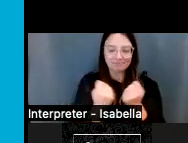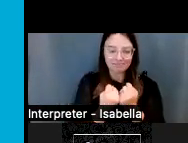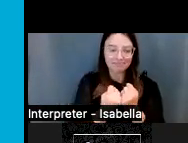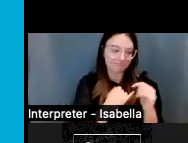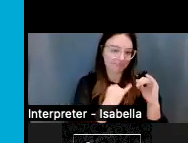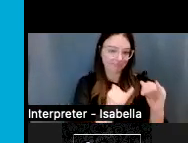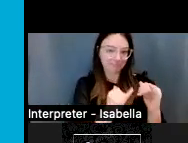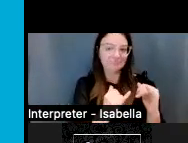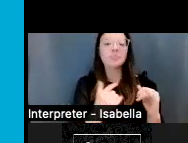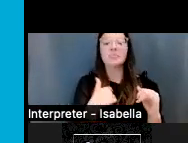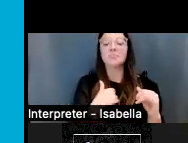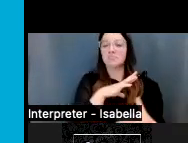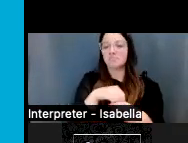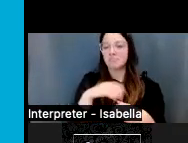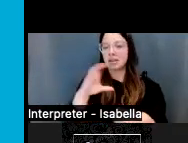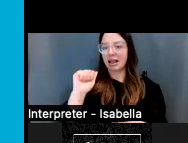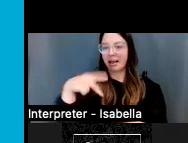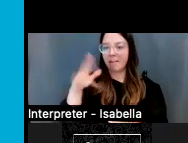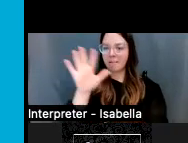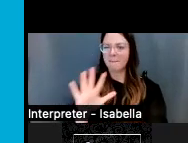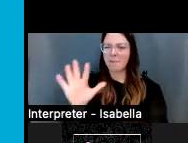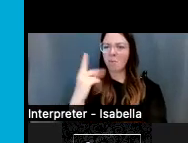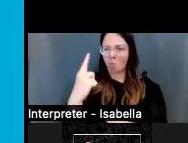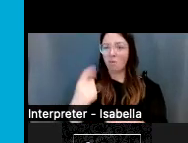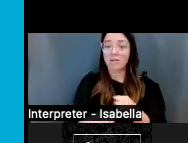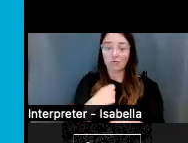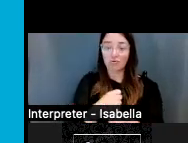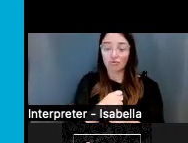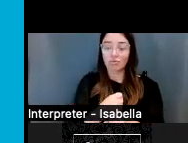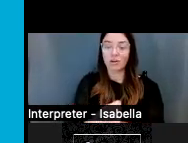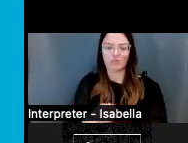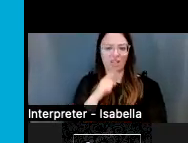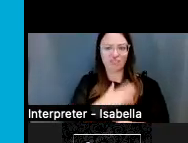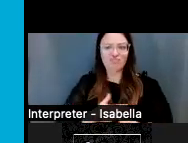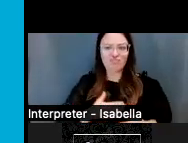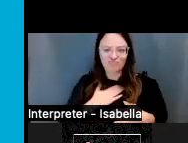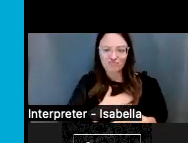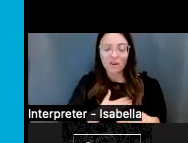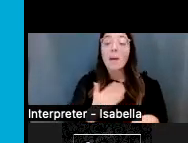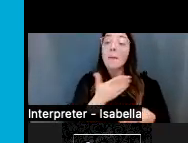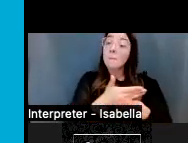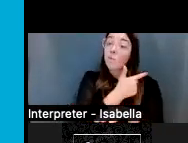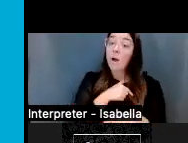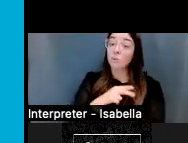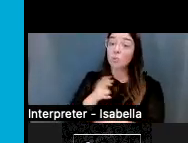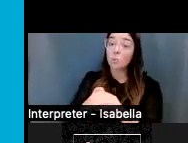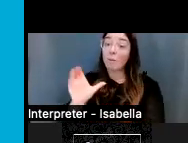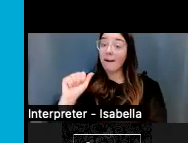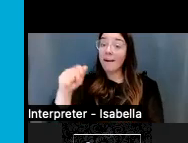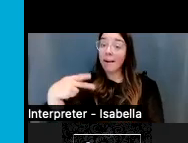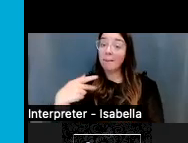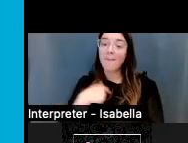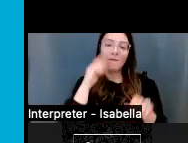for about a year now, and I'm really enjoying getting to do this kind of work. And before joining the CAP team, I focused on